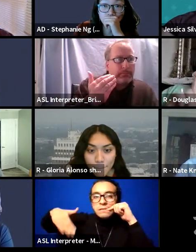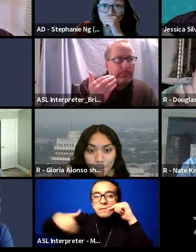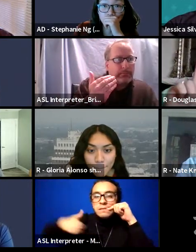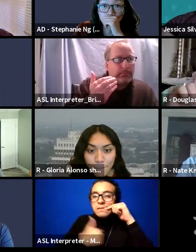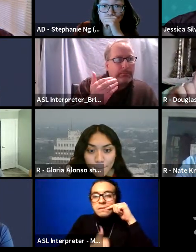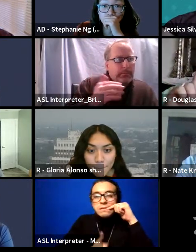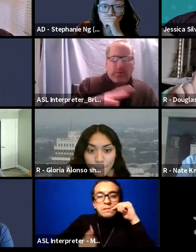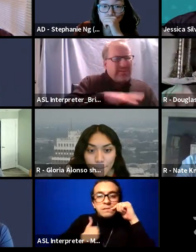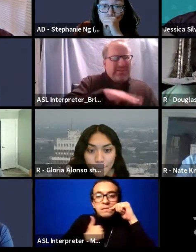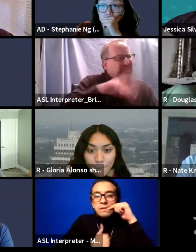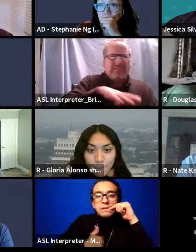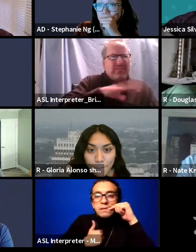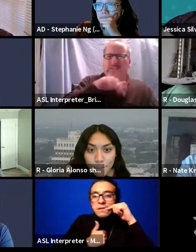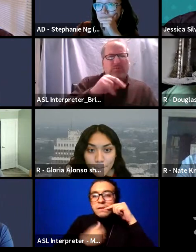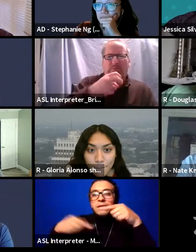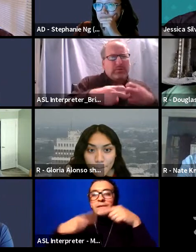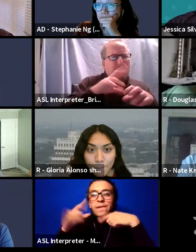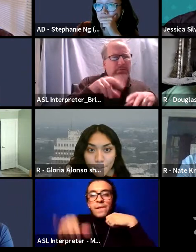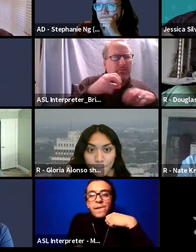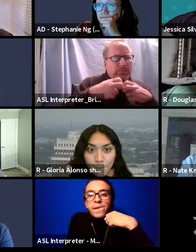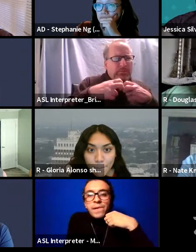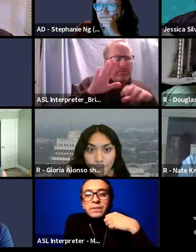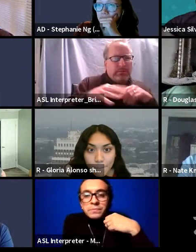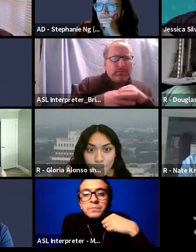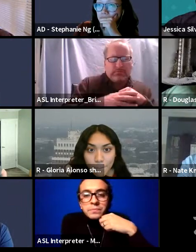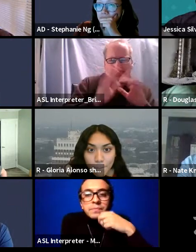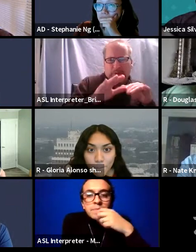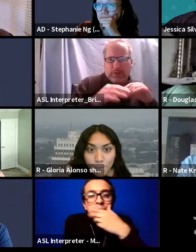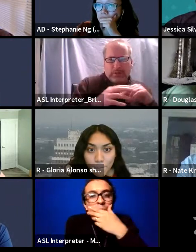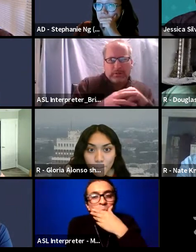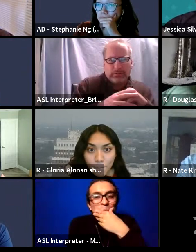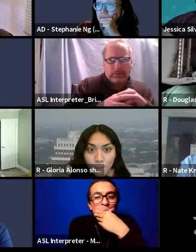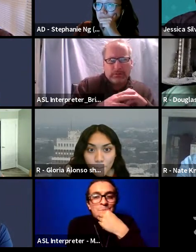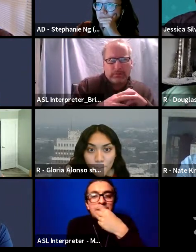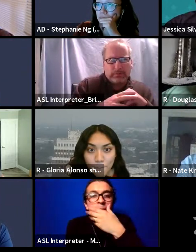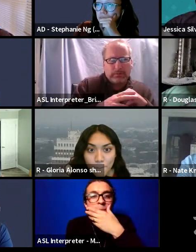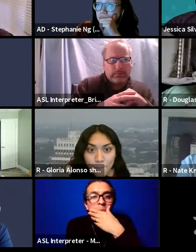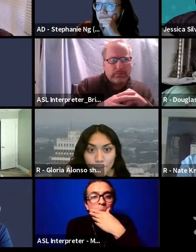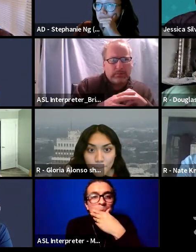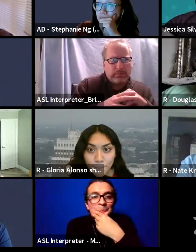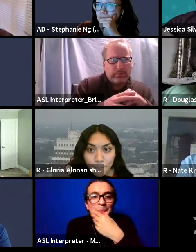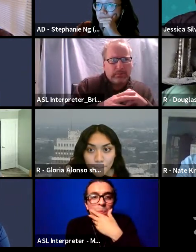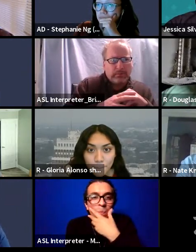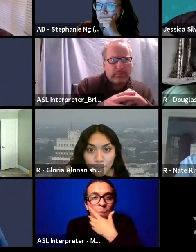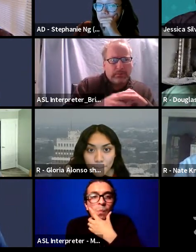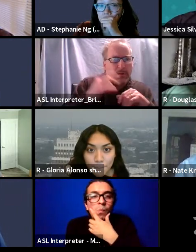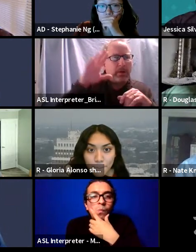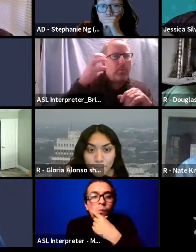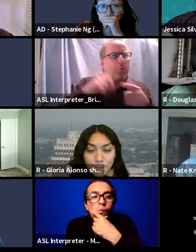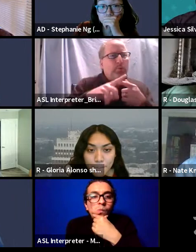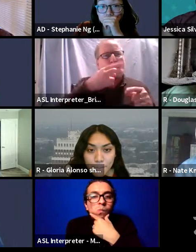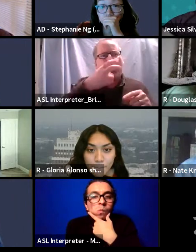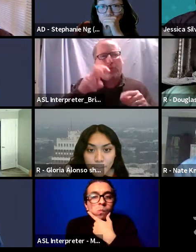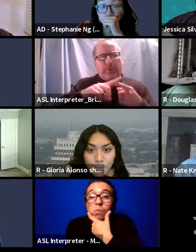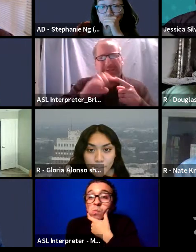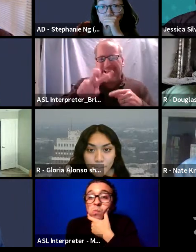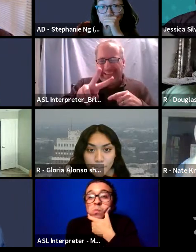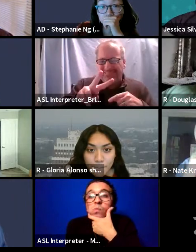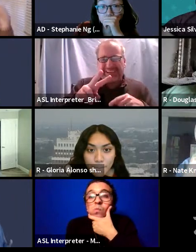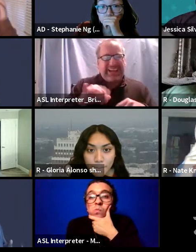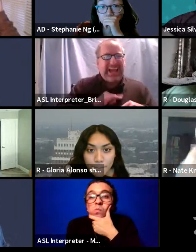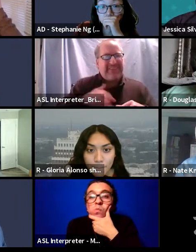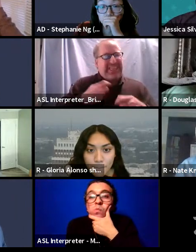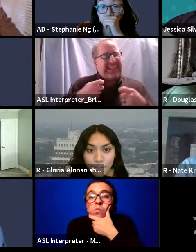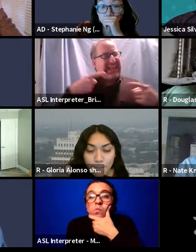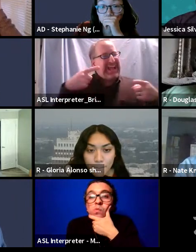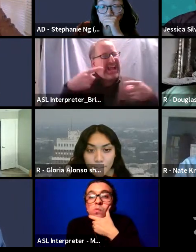This is SB. I do want to go to the EV one. However, I have a conflict. I have